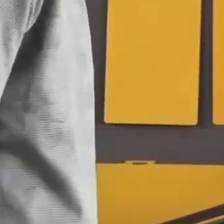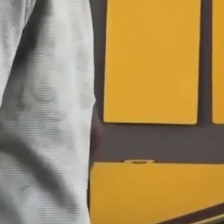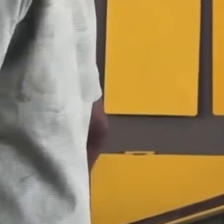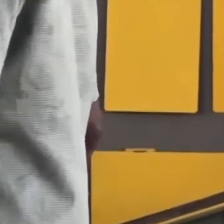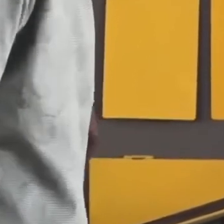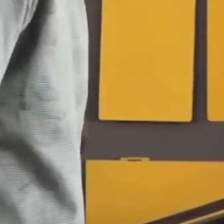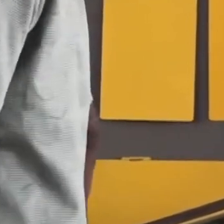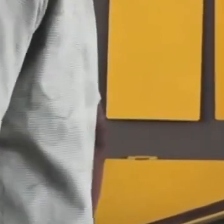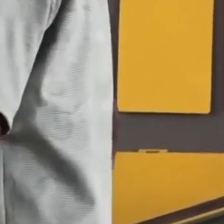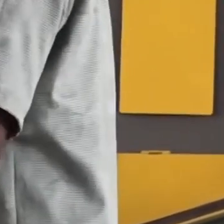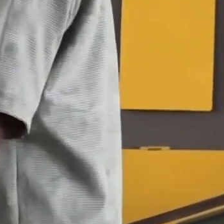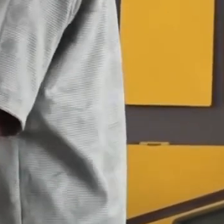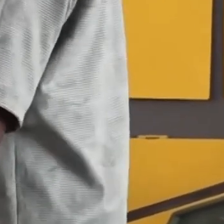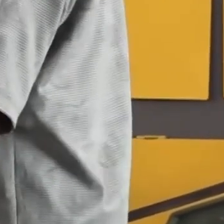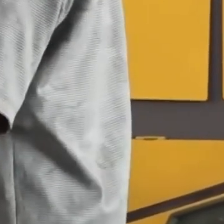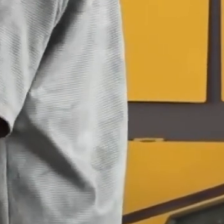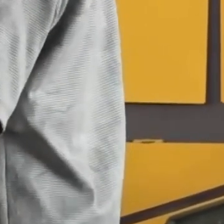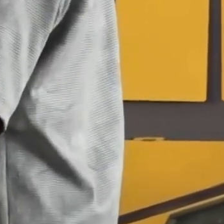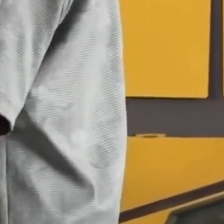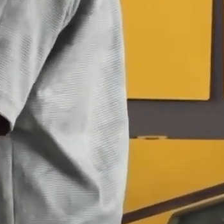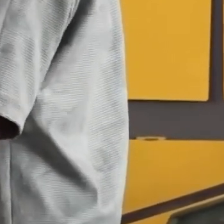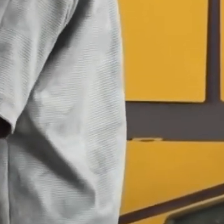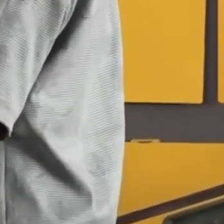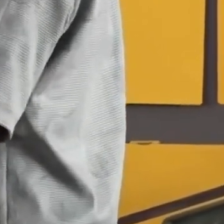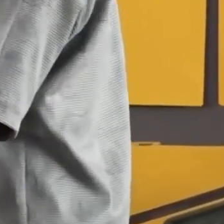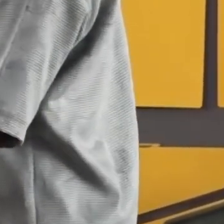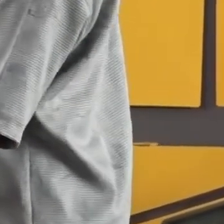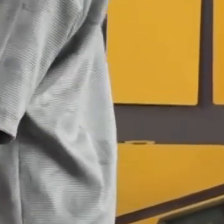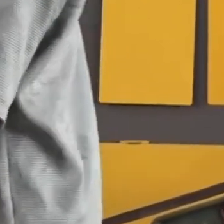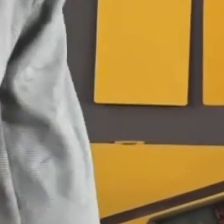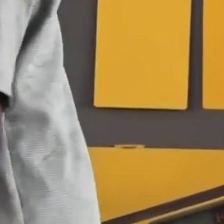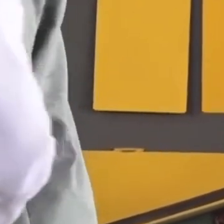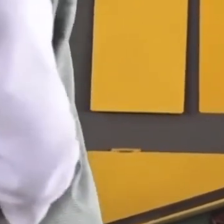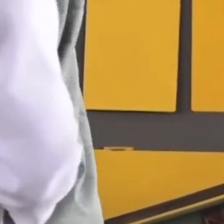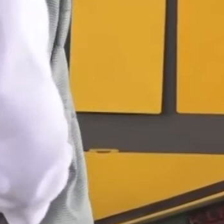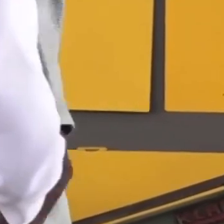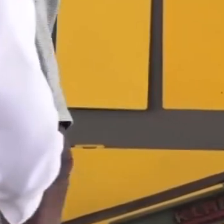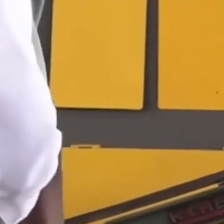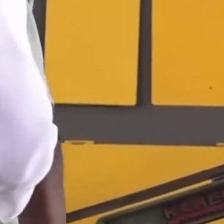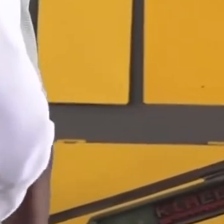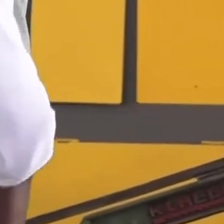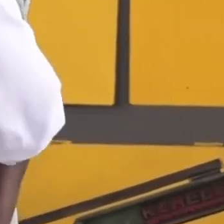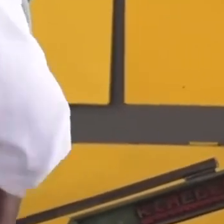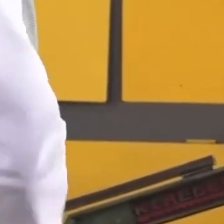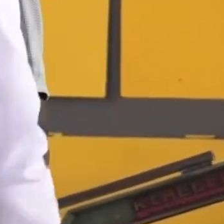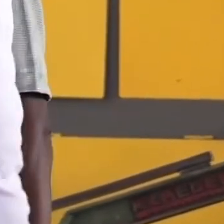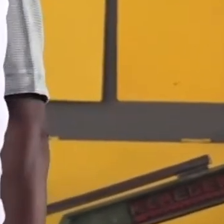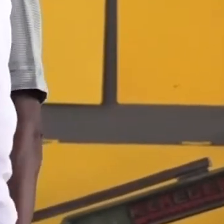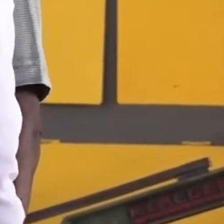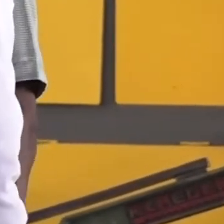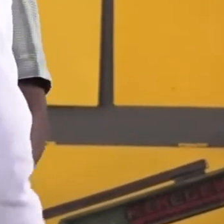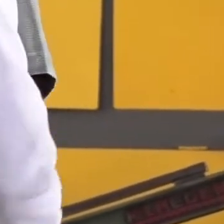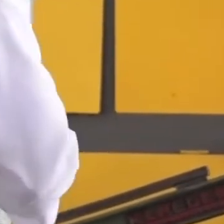This is a program that takes 4 academic years. We have 2